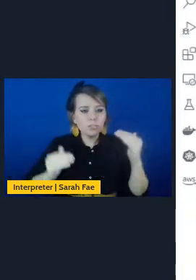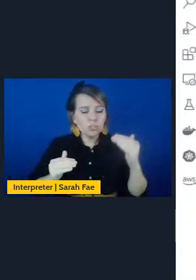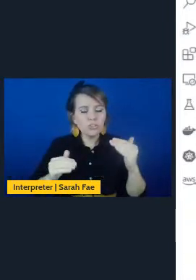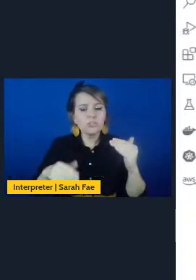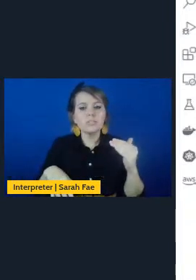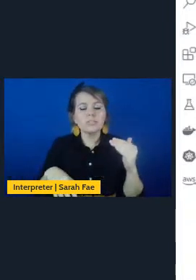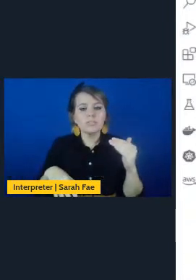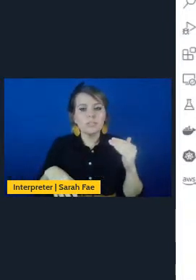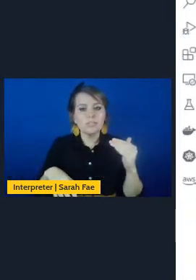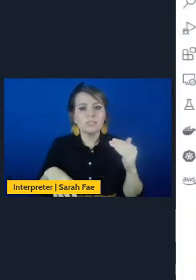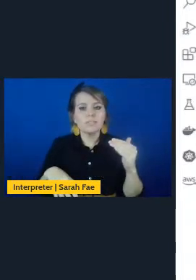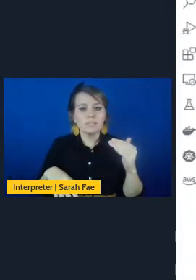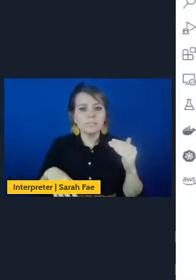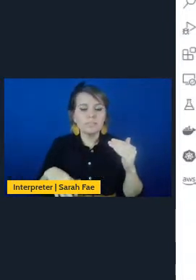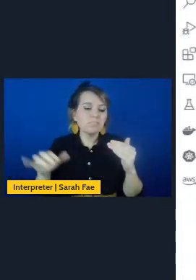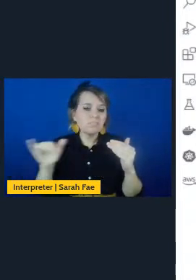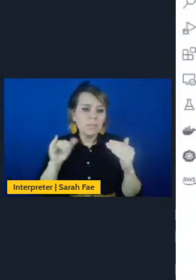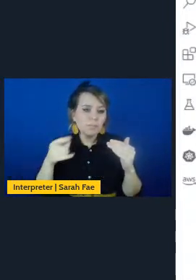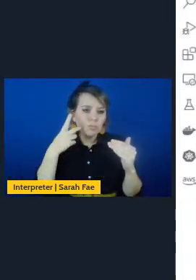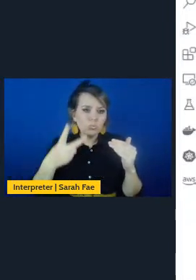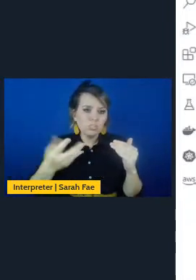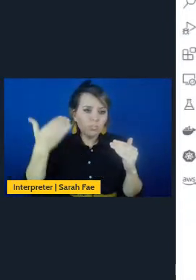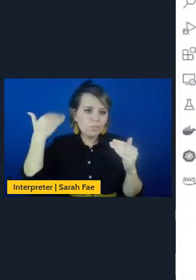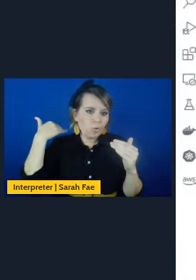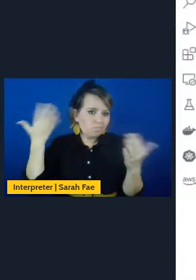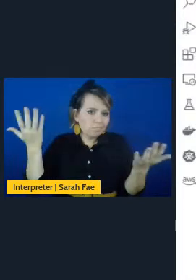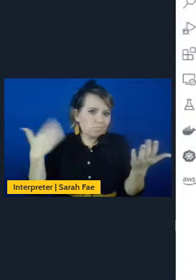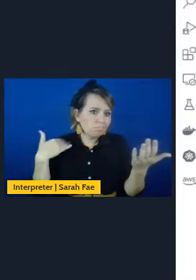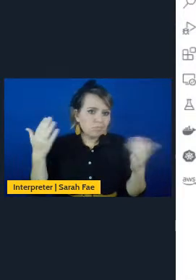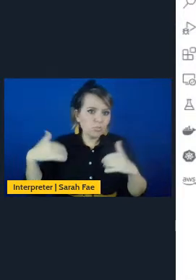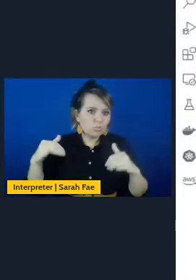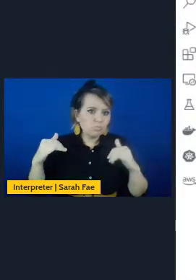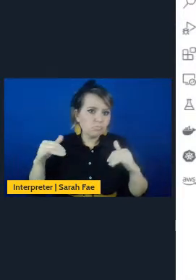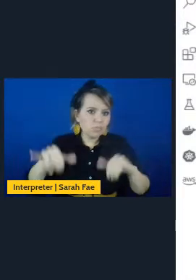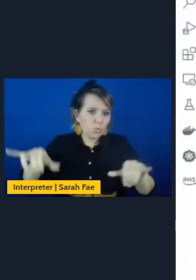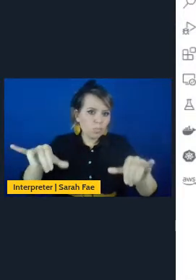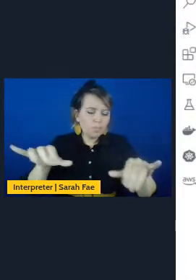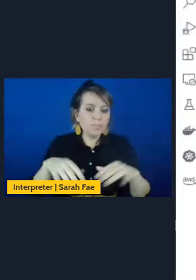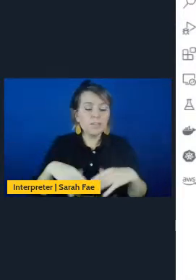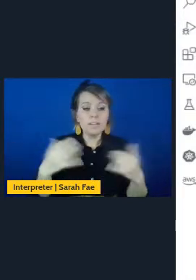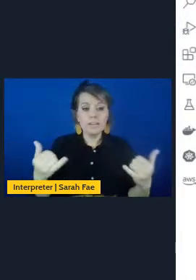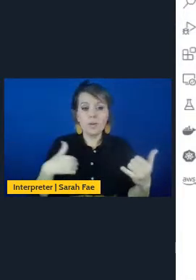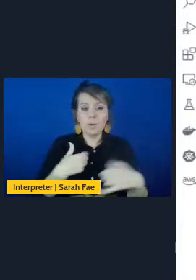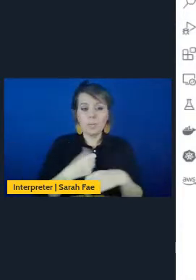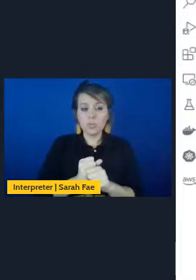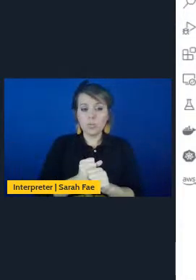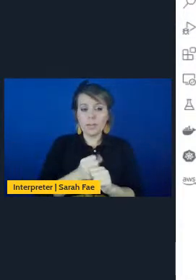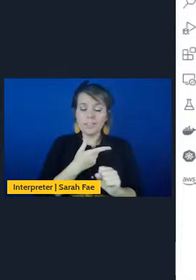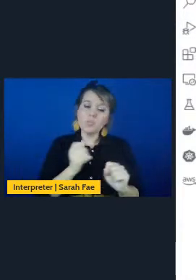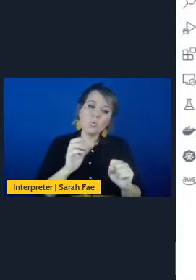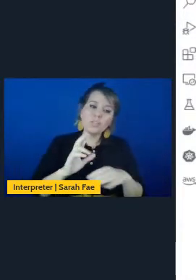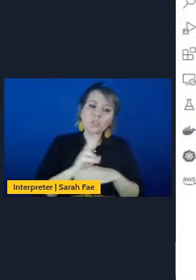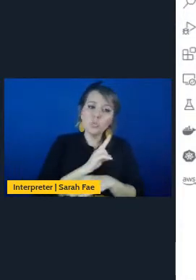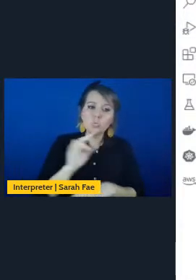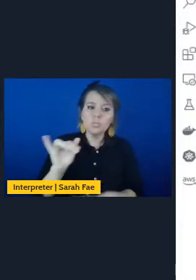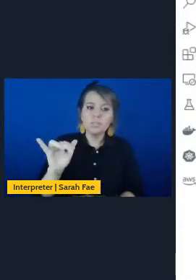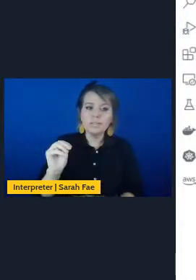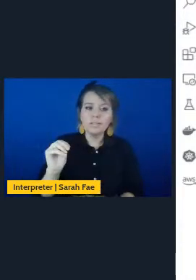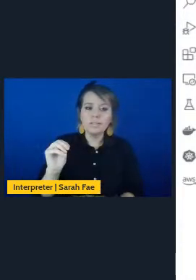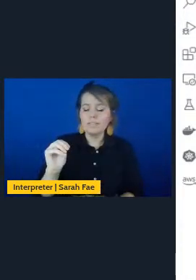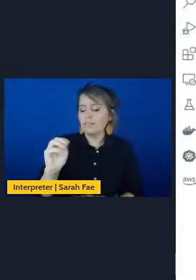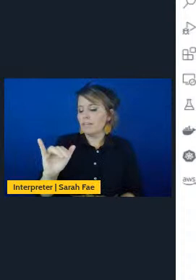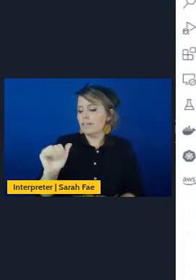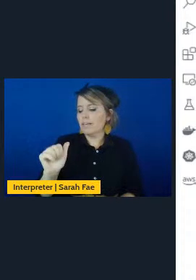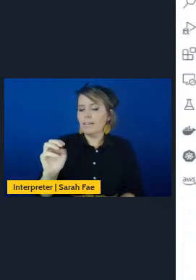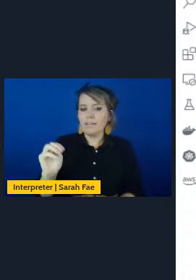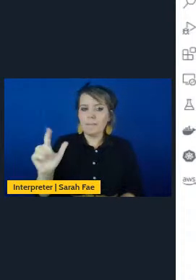CDK's code before. So I'm going to now create this, or rather use this YAML. So just